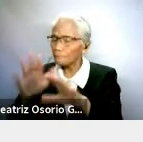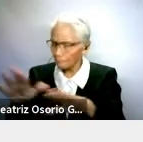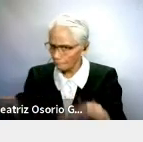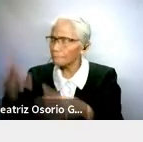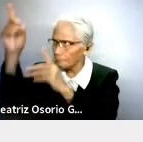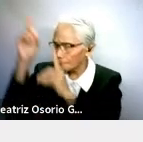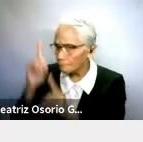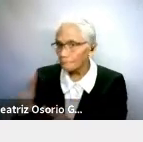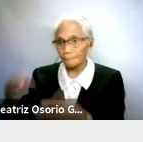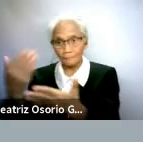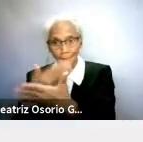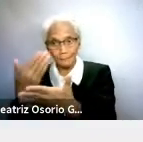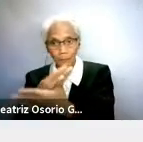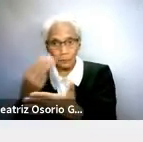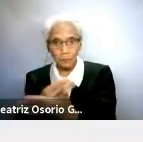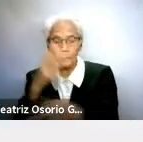world.